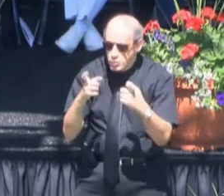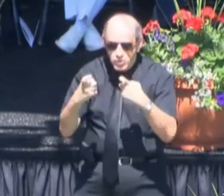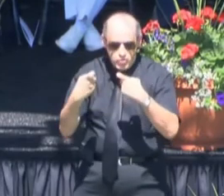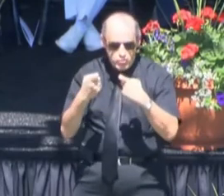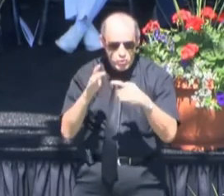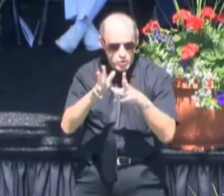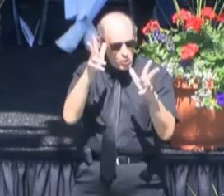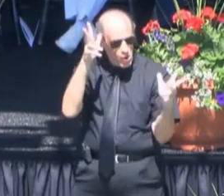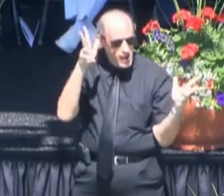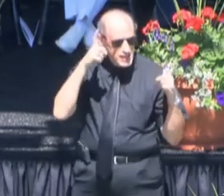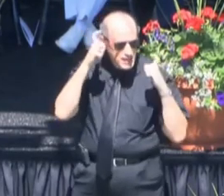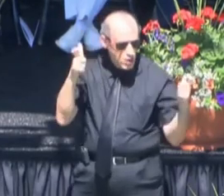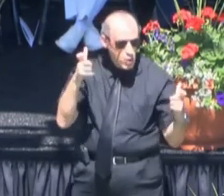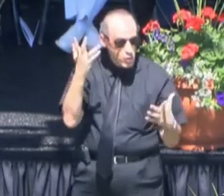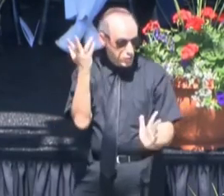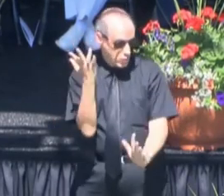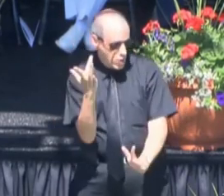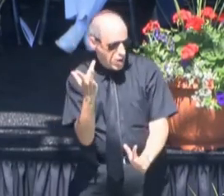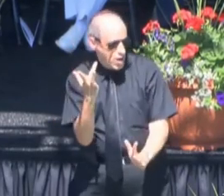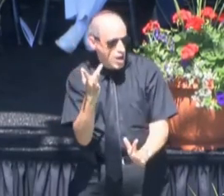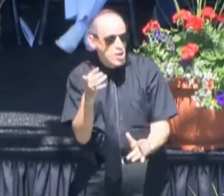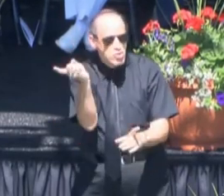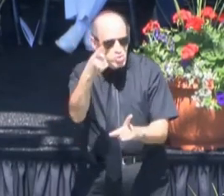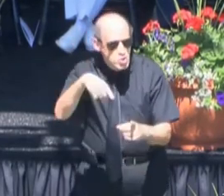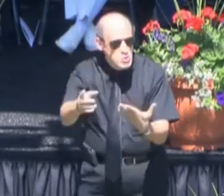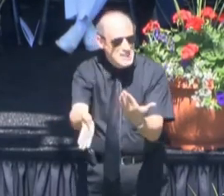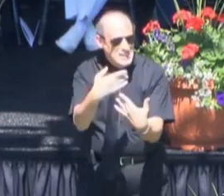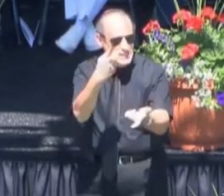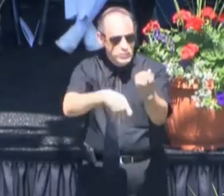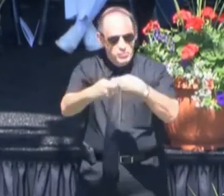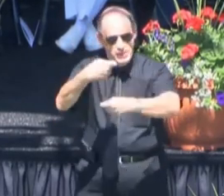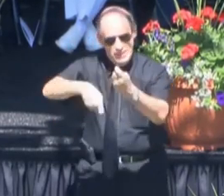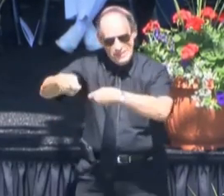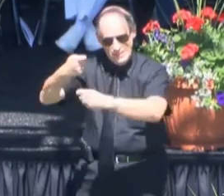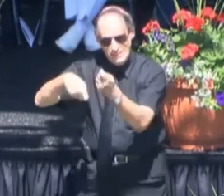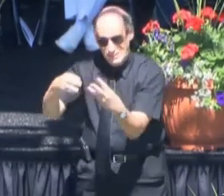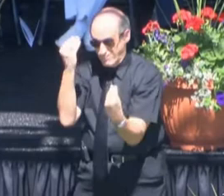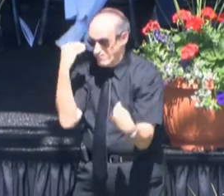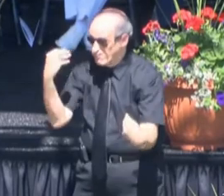ego, because the sad truth is that you're all easily replaceable.